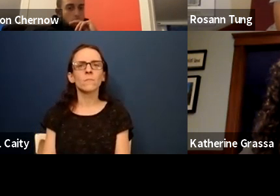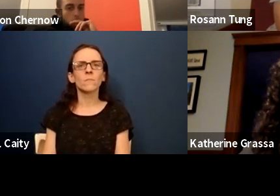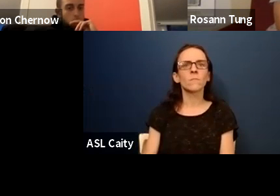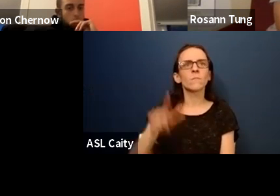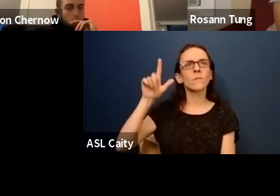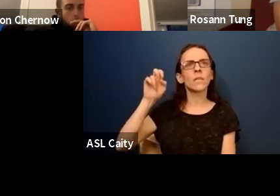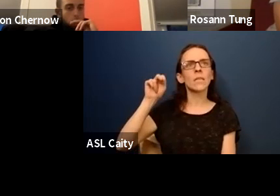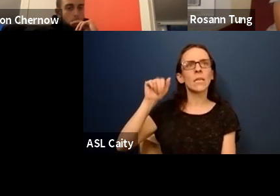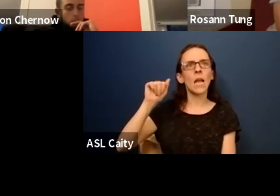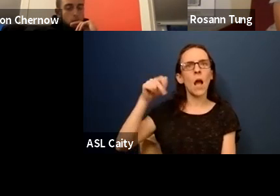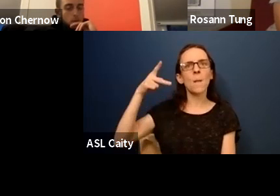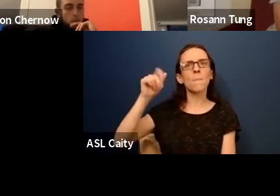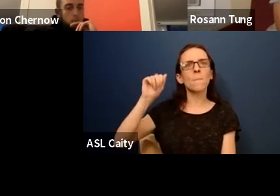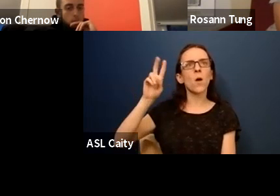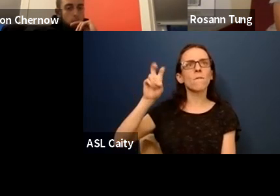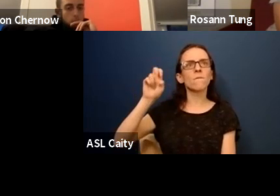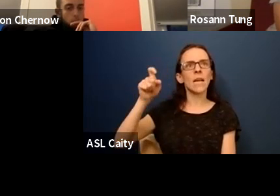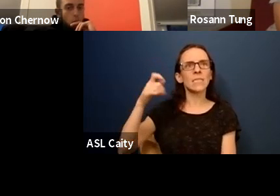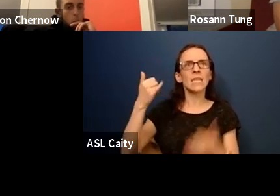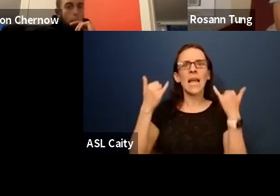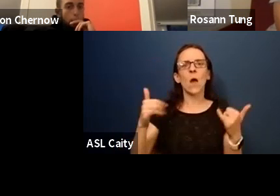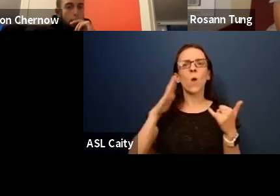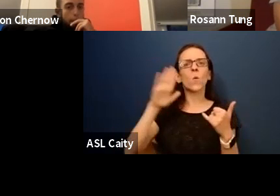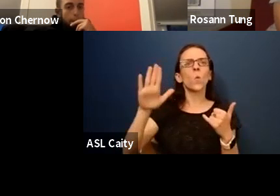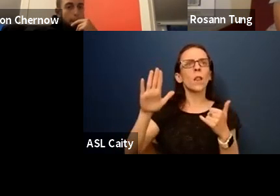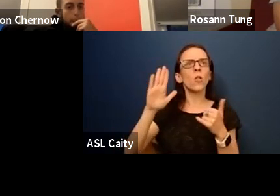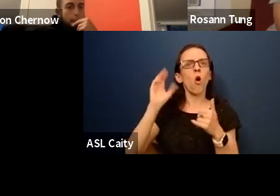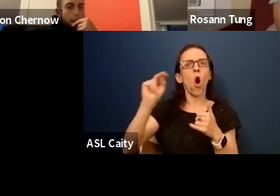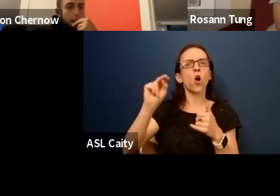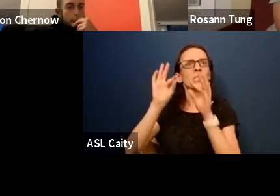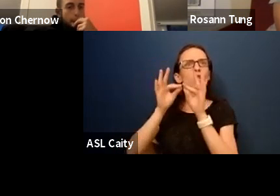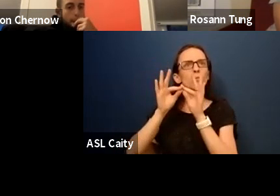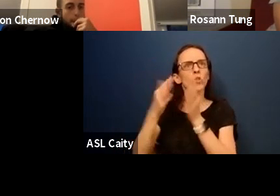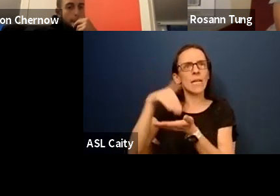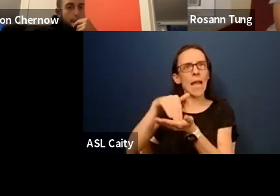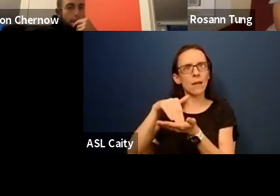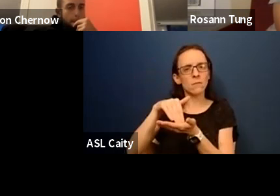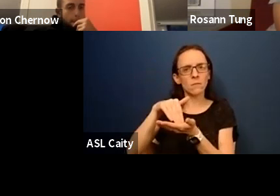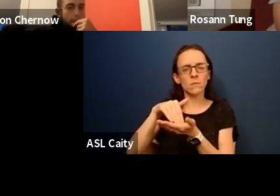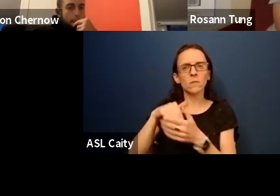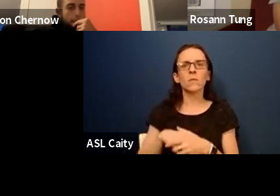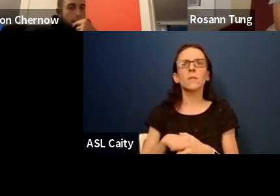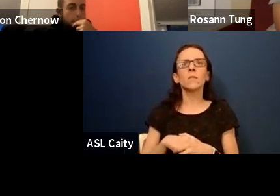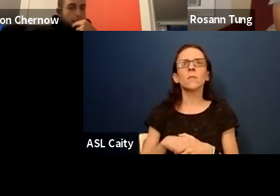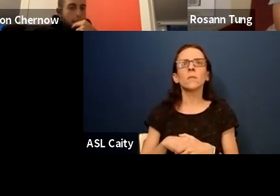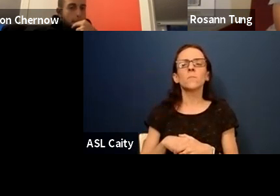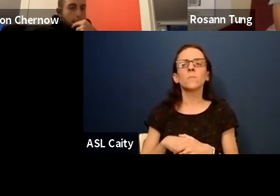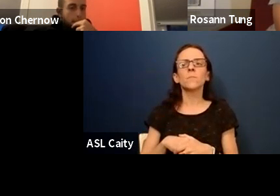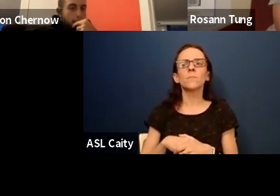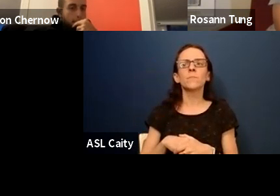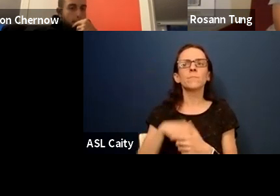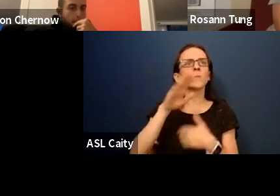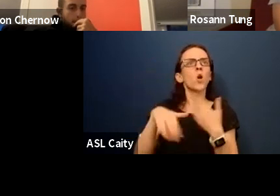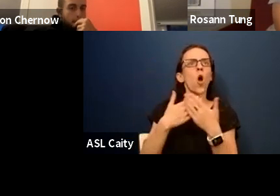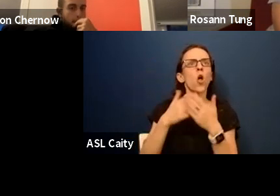I would now activate the interpretation settings, and all interpreters will be in your